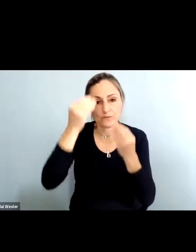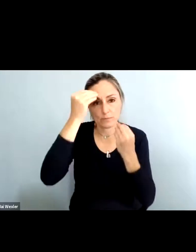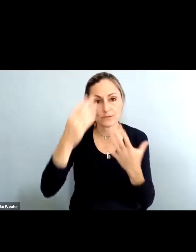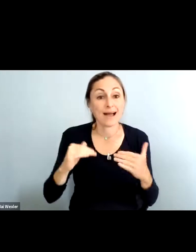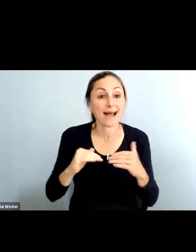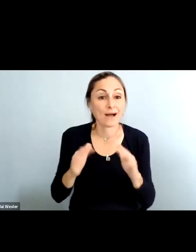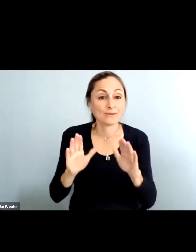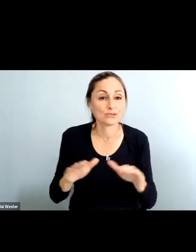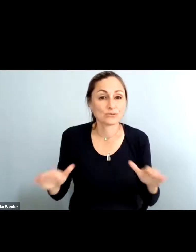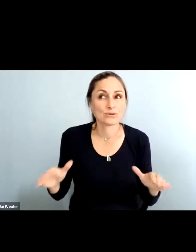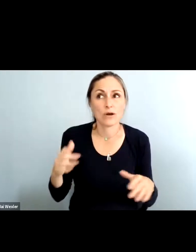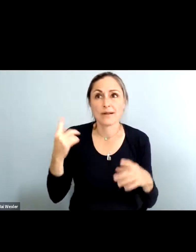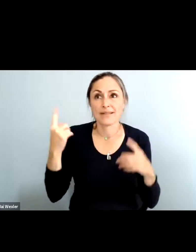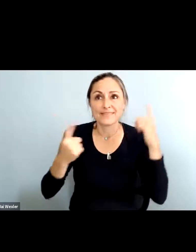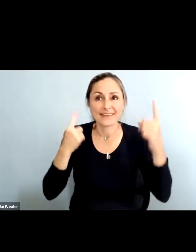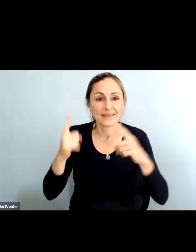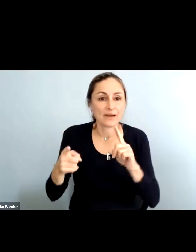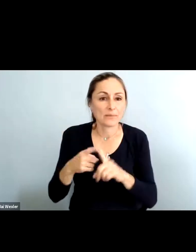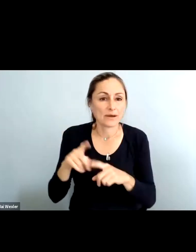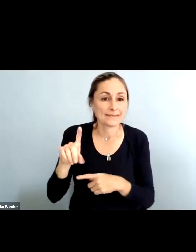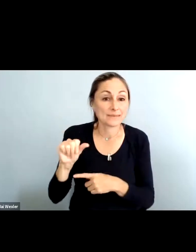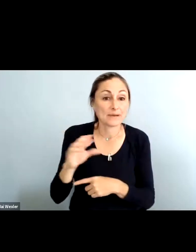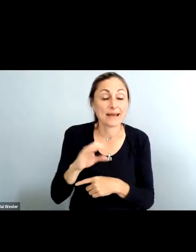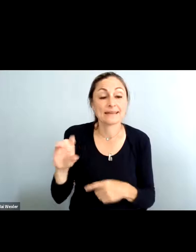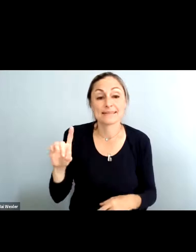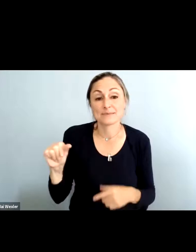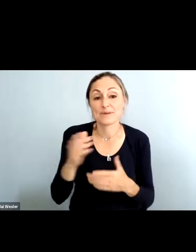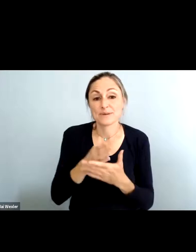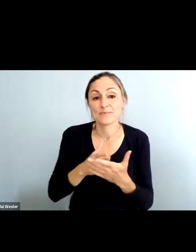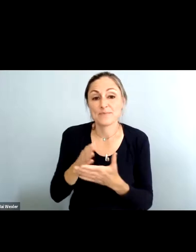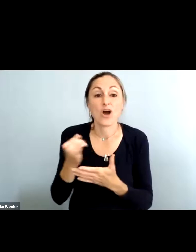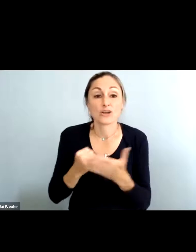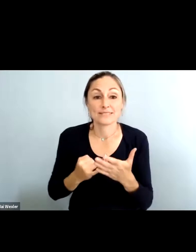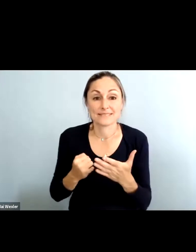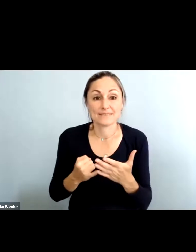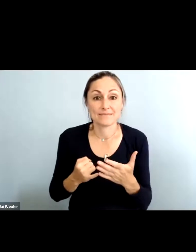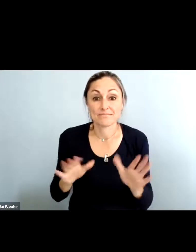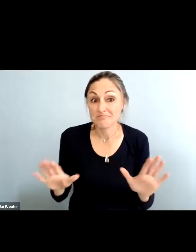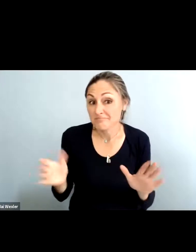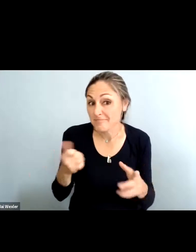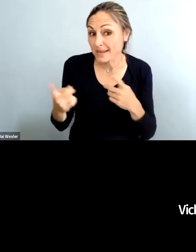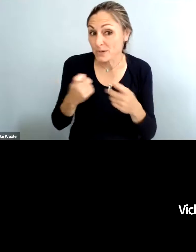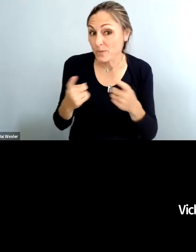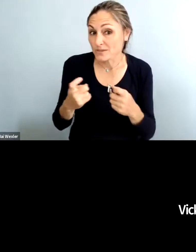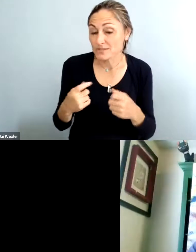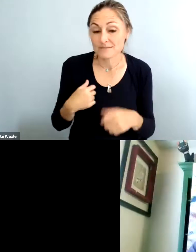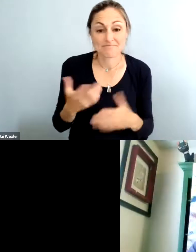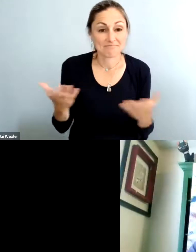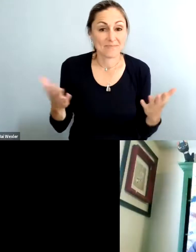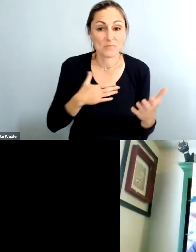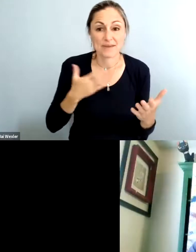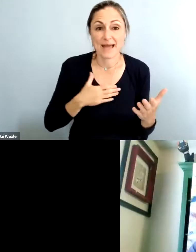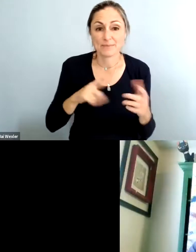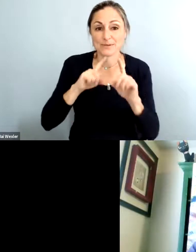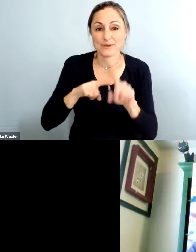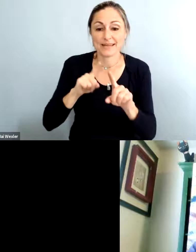children are thinking about disability and disability arts. If you have any questions, I'll be happy to answer